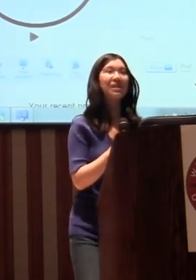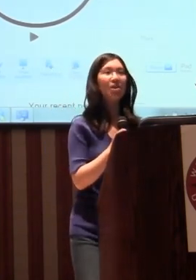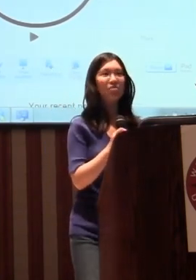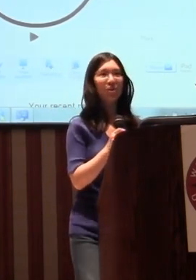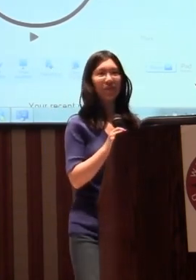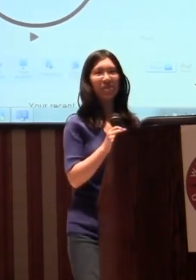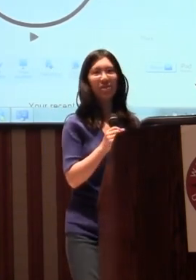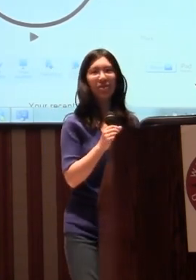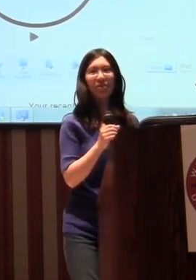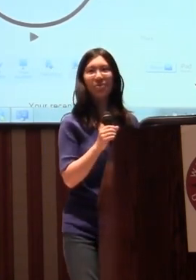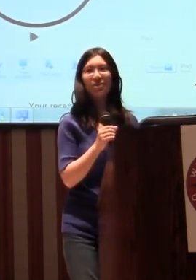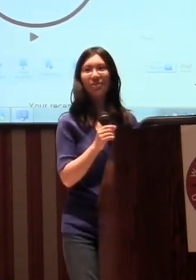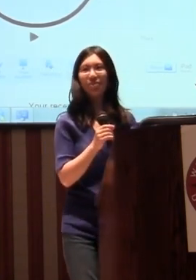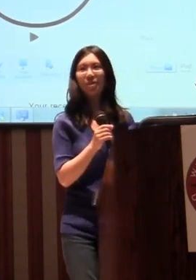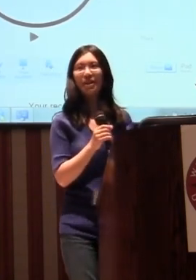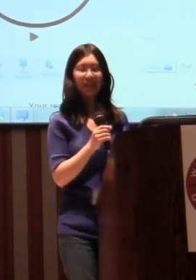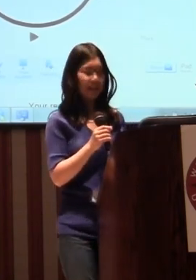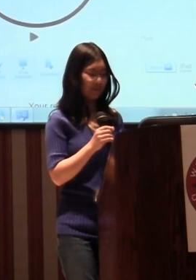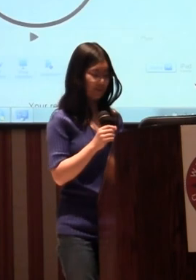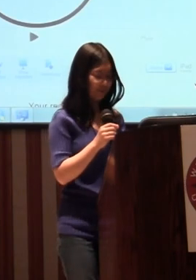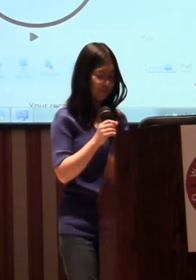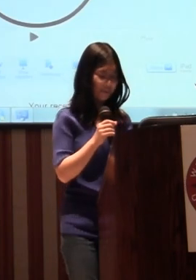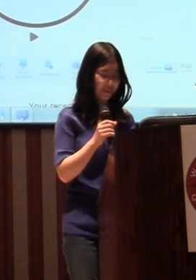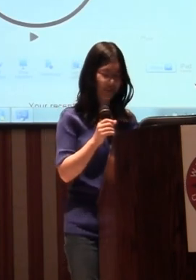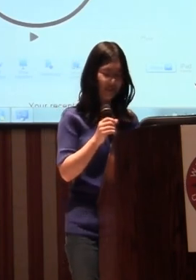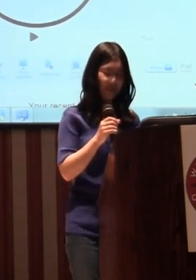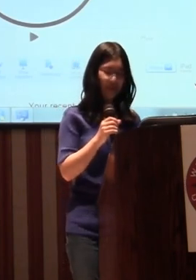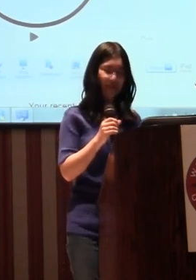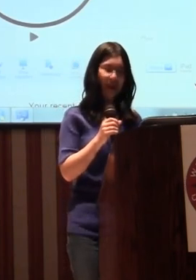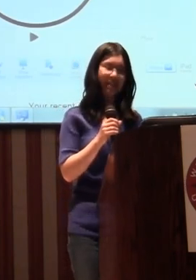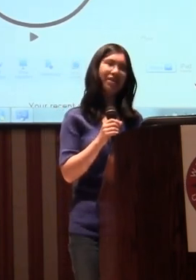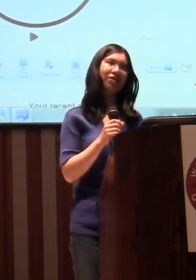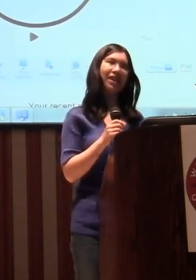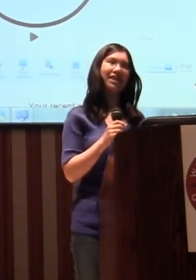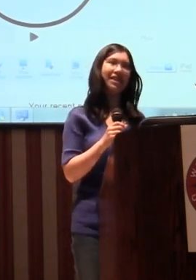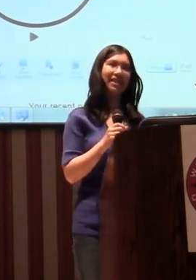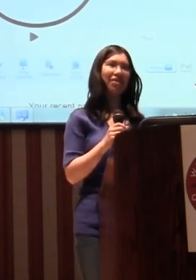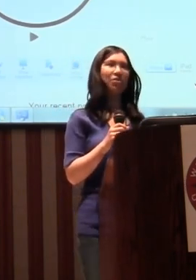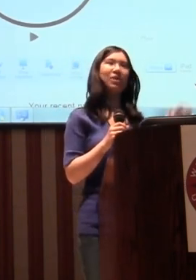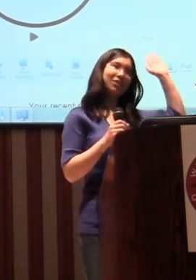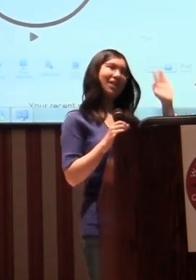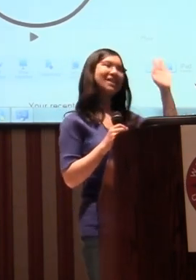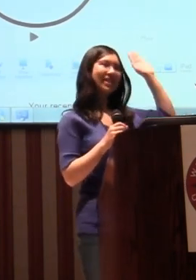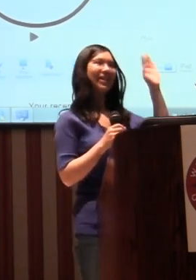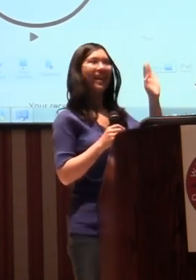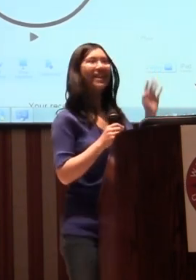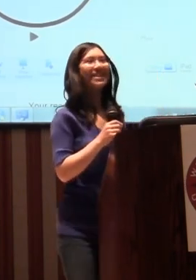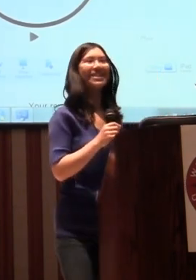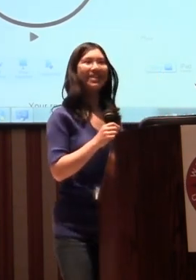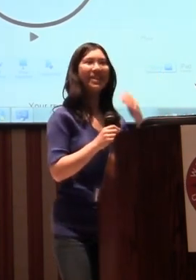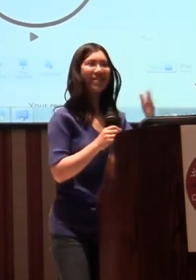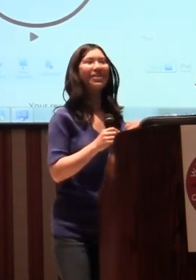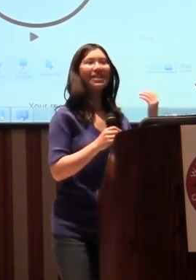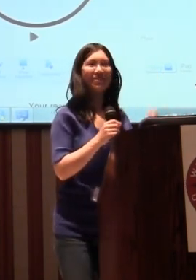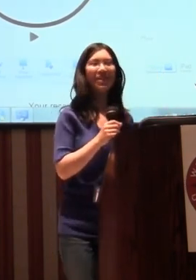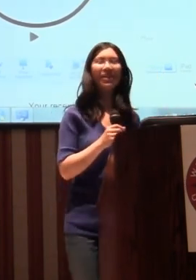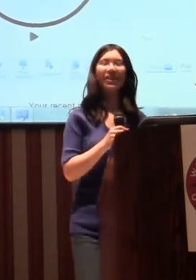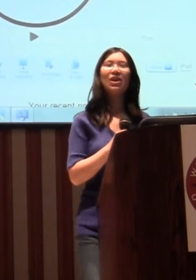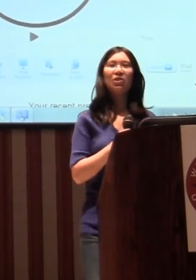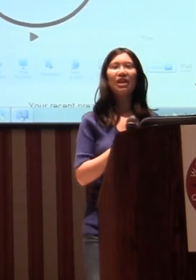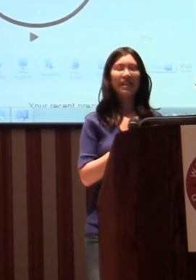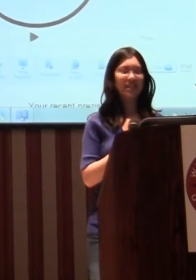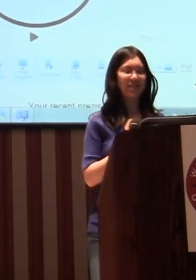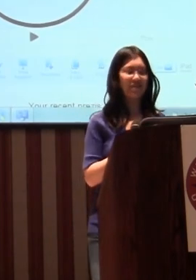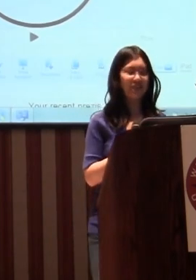personally really love working with elementary school students because they're the only ones who, when I'm asking for ideas, everyone is raising their hands and just clamoring to be